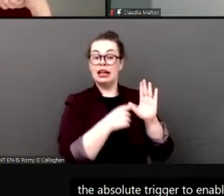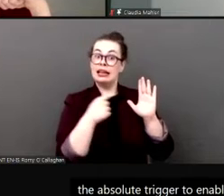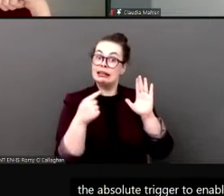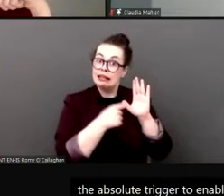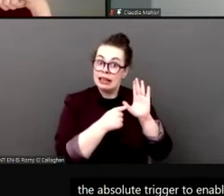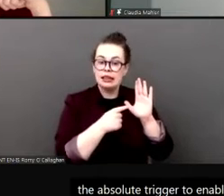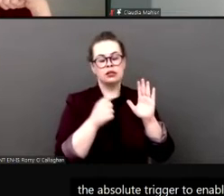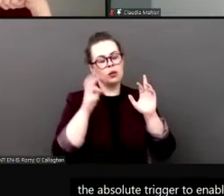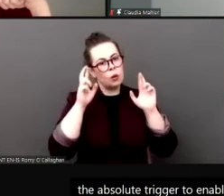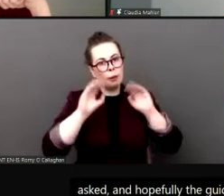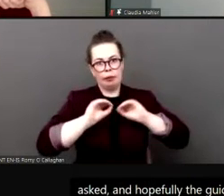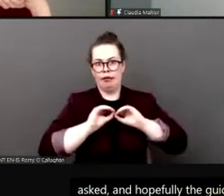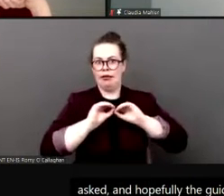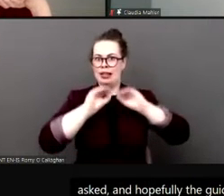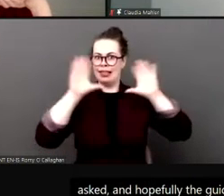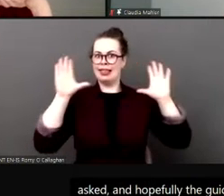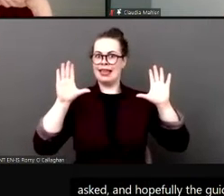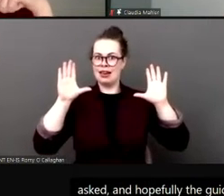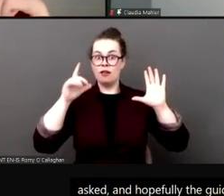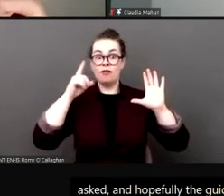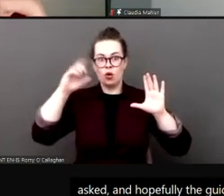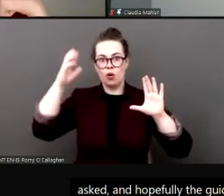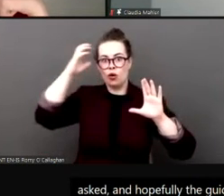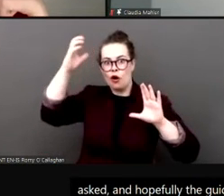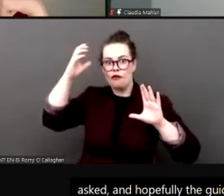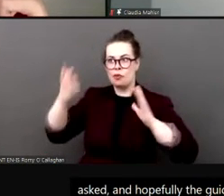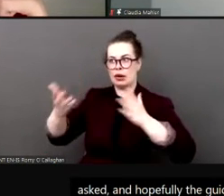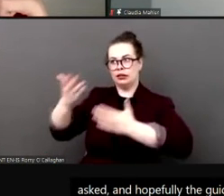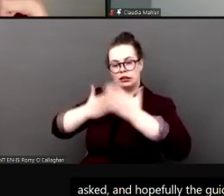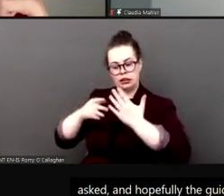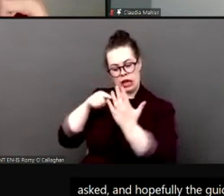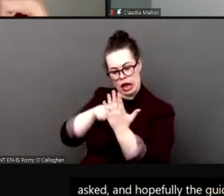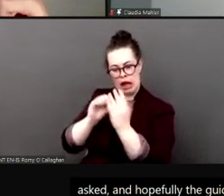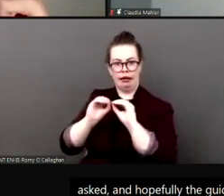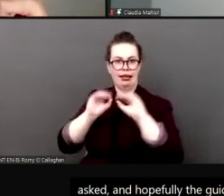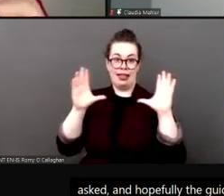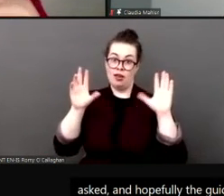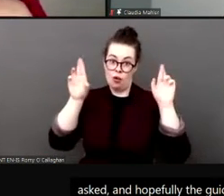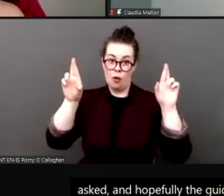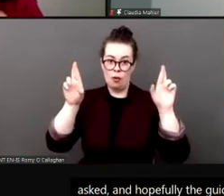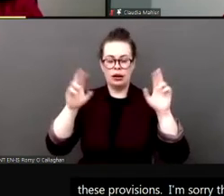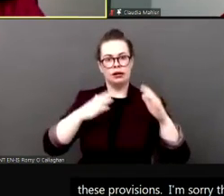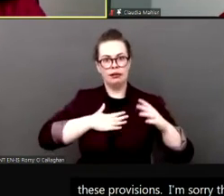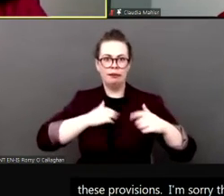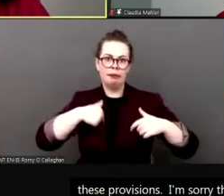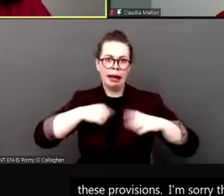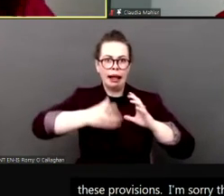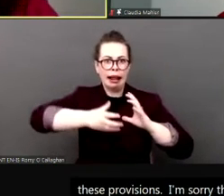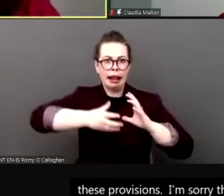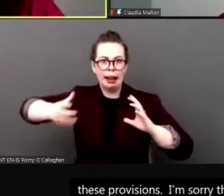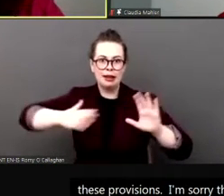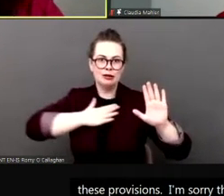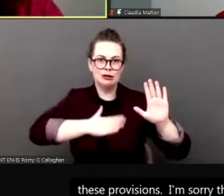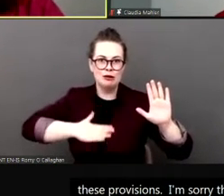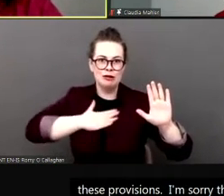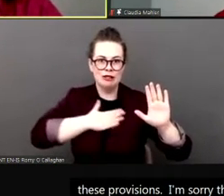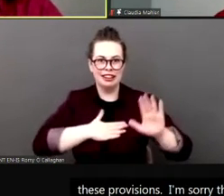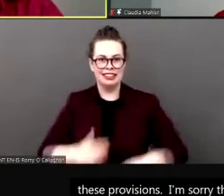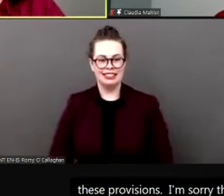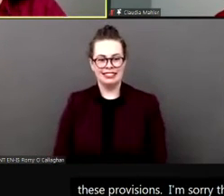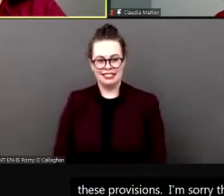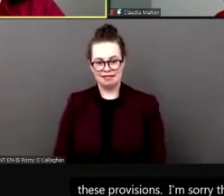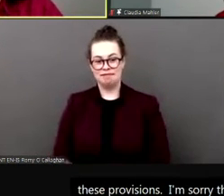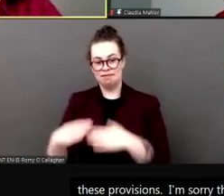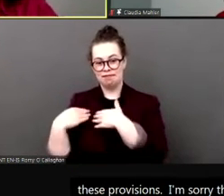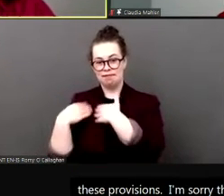these provisions. I'm sorry, that was a very long-winded answer. Back to you, Nina. No, I think that was, again, very, very important